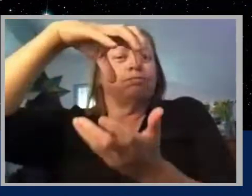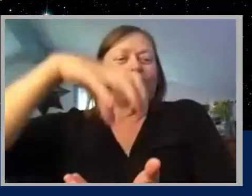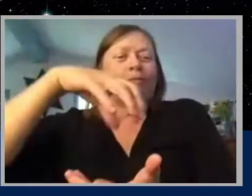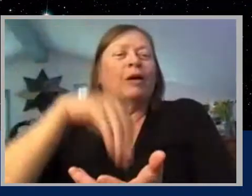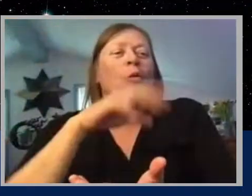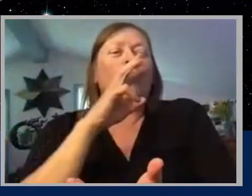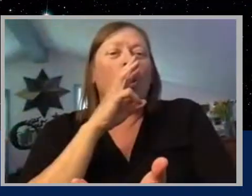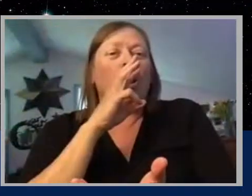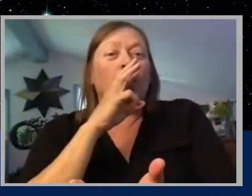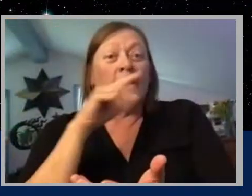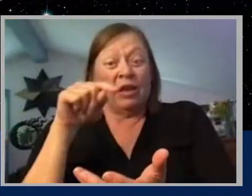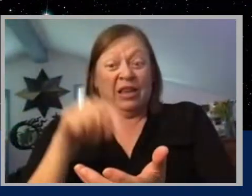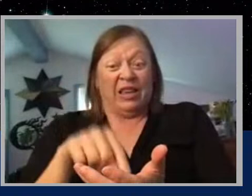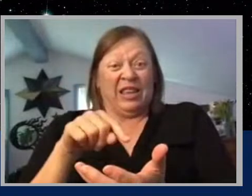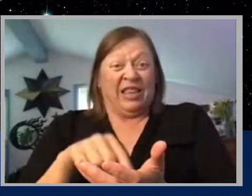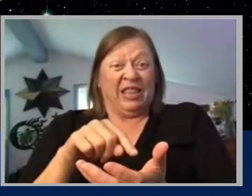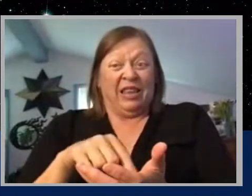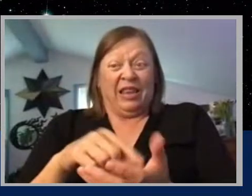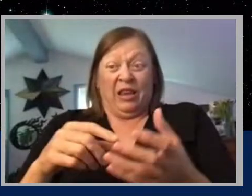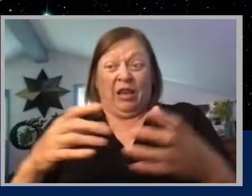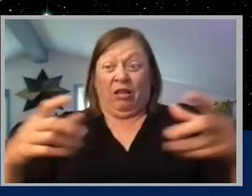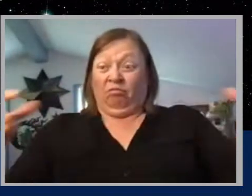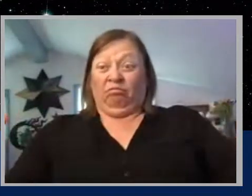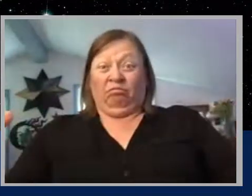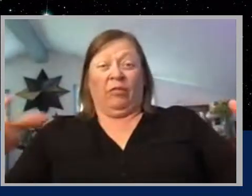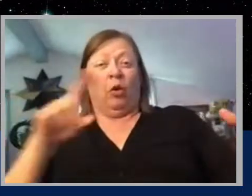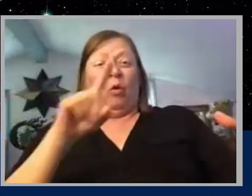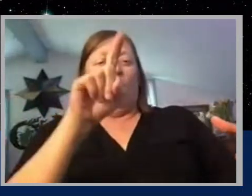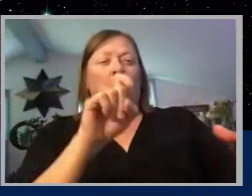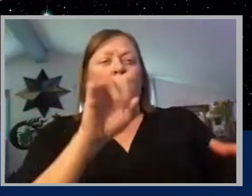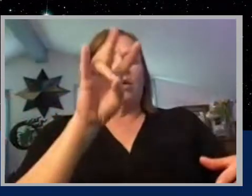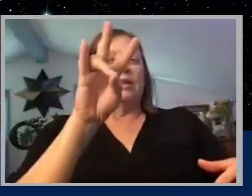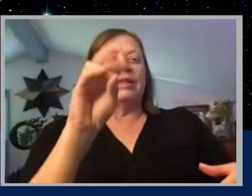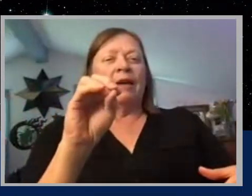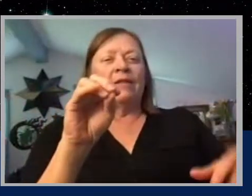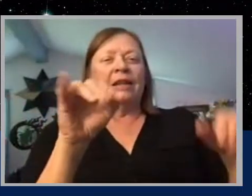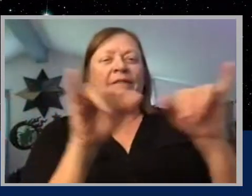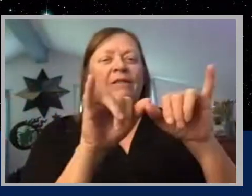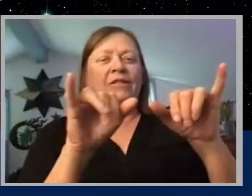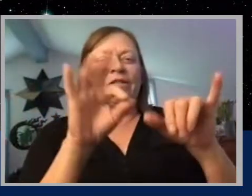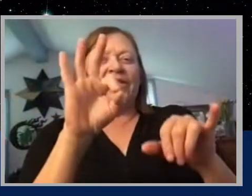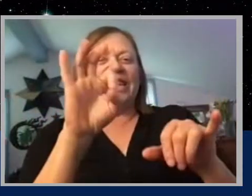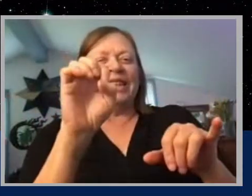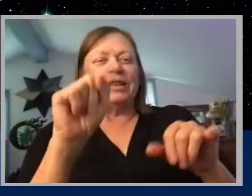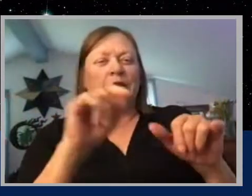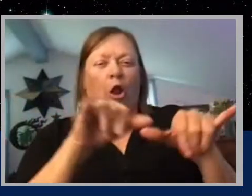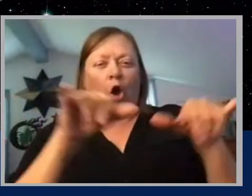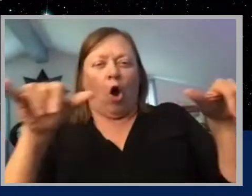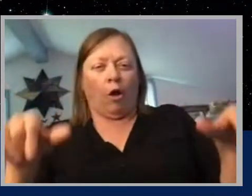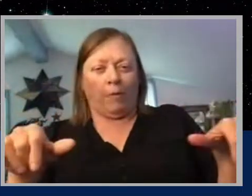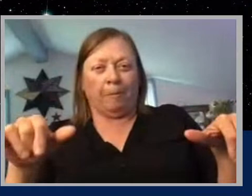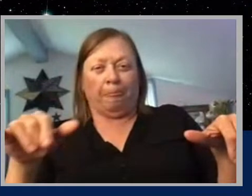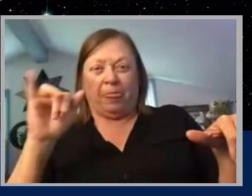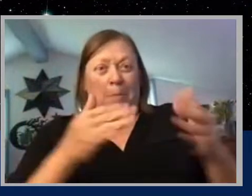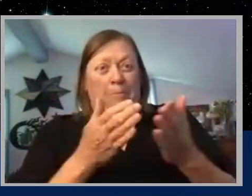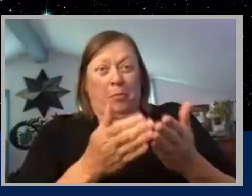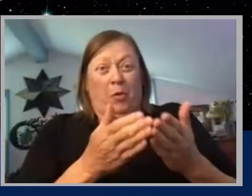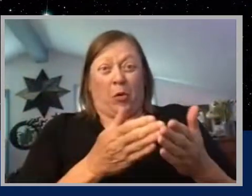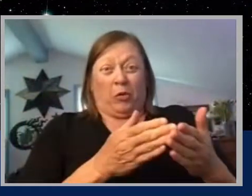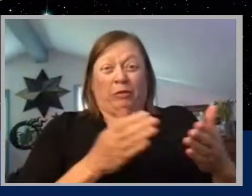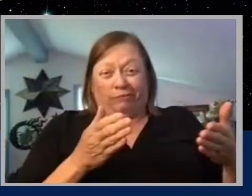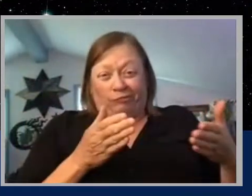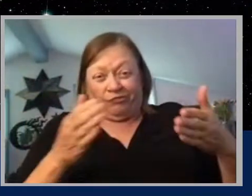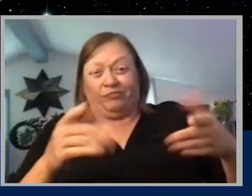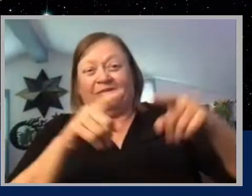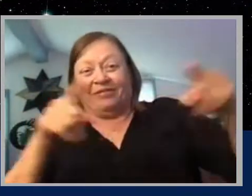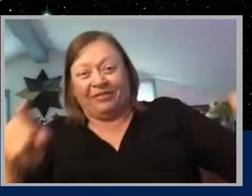under 170 feet long. They both have A-frame type cranes that are used to lift the capsule out of the